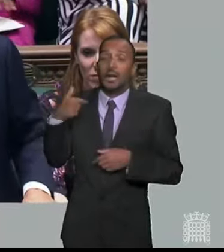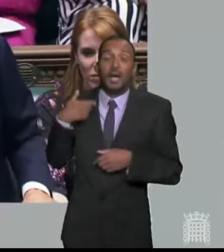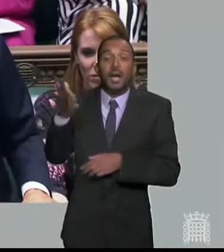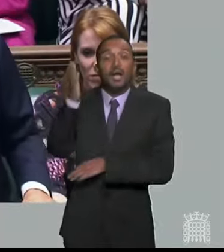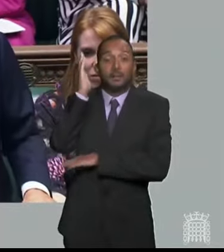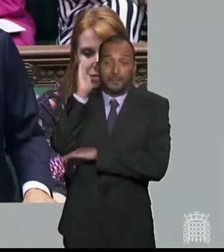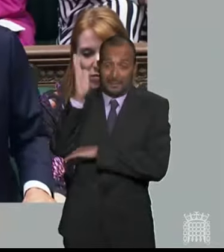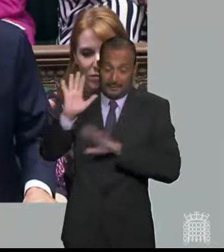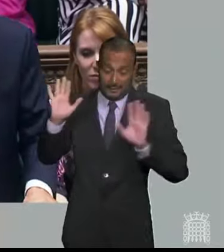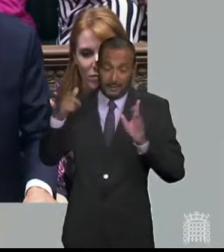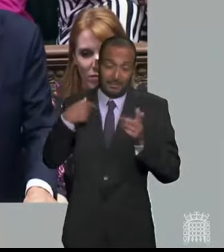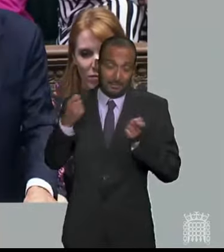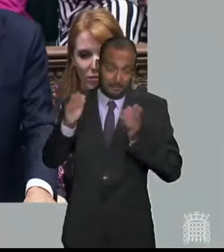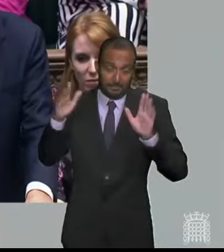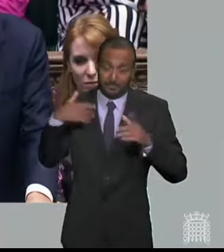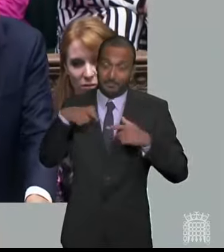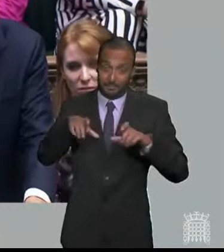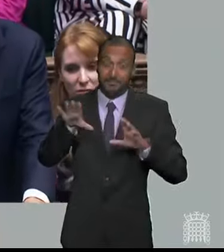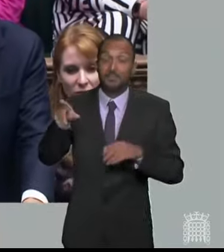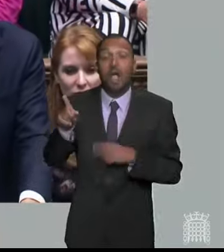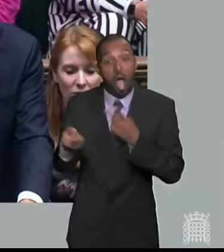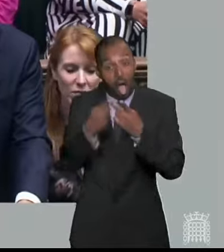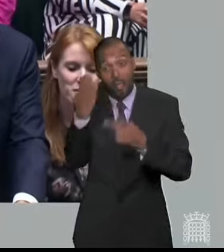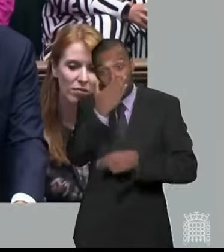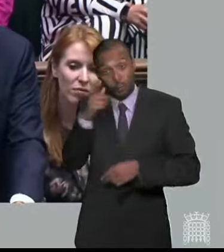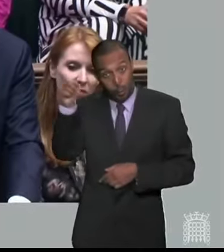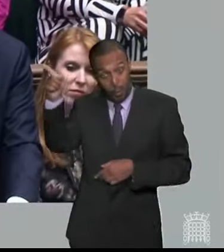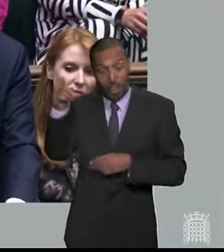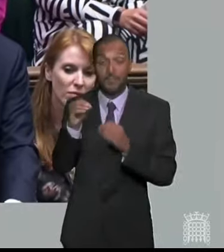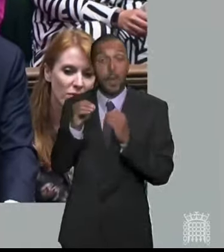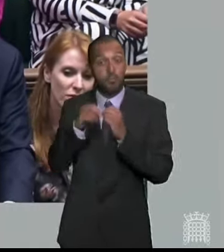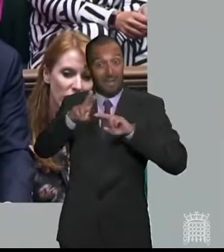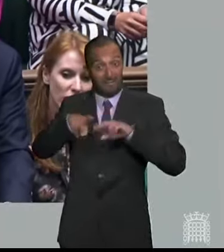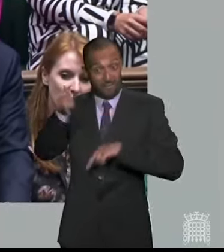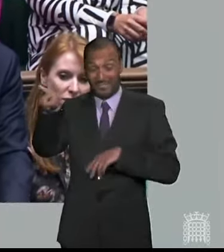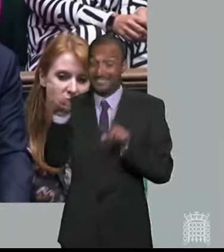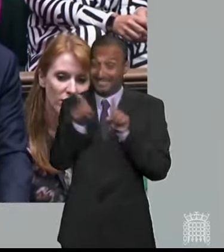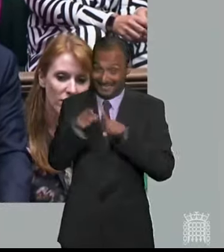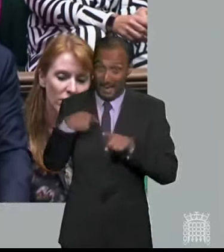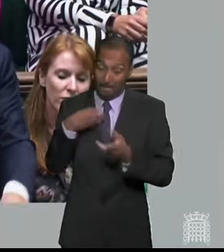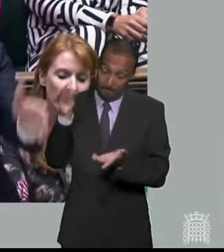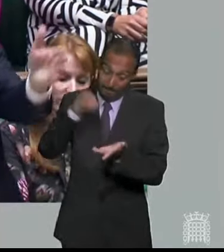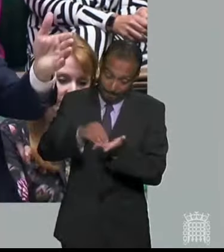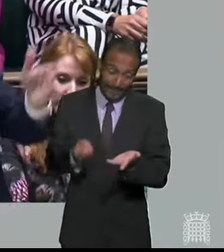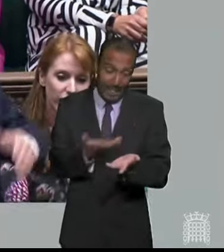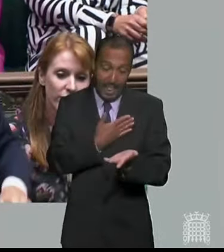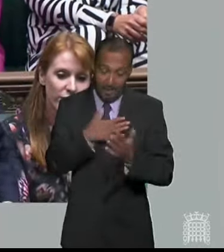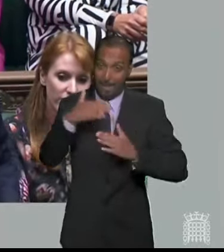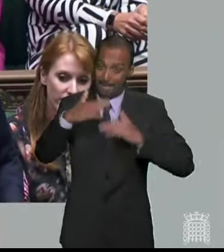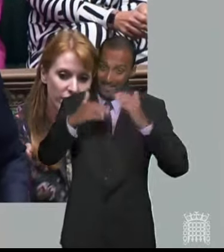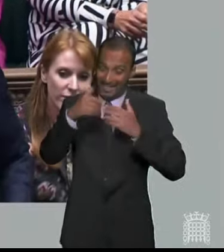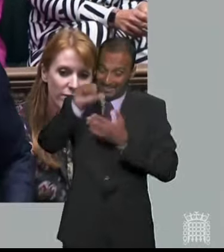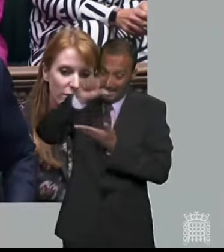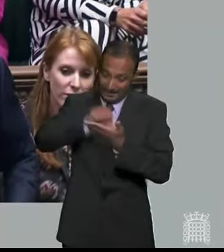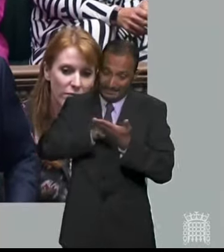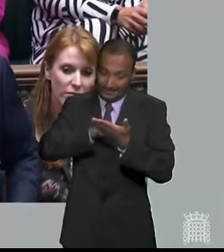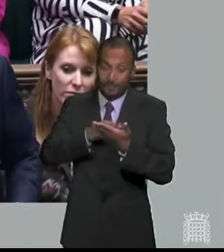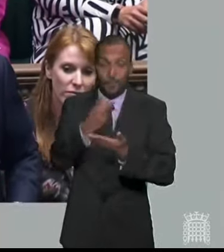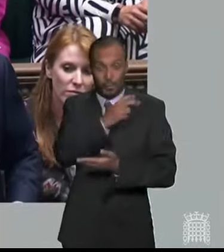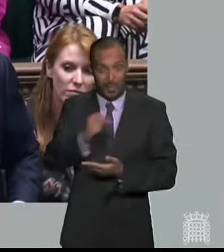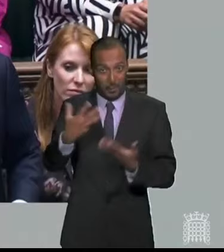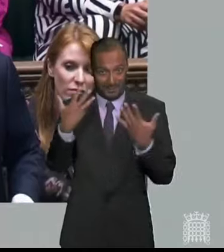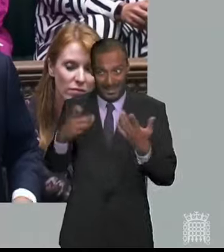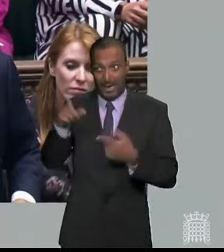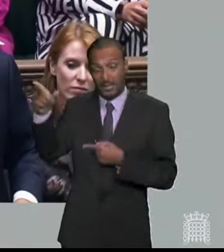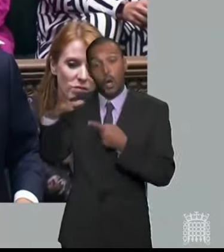continue. Holy Family Catholic School in Bradford was on the Labour building list in 2010. They scrapped it, and now